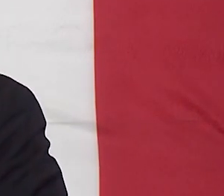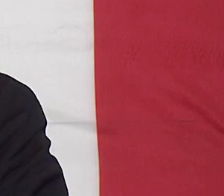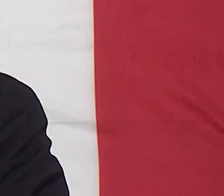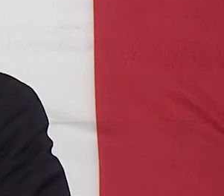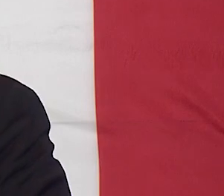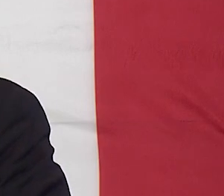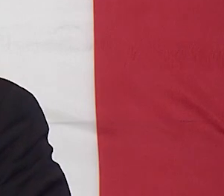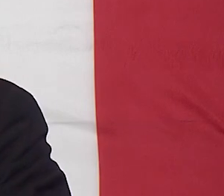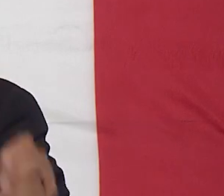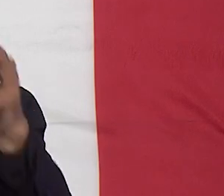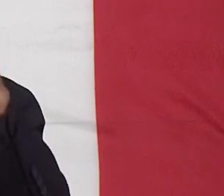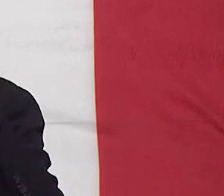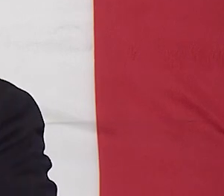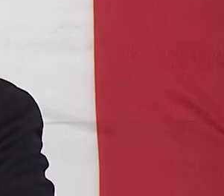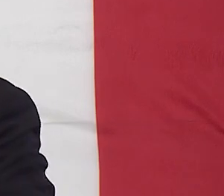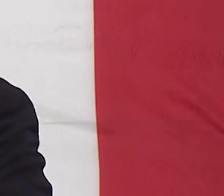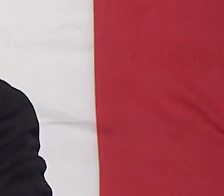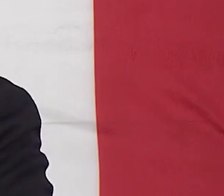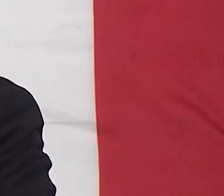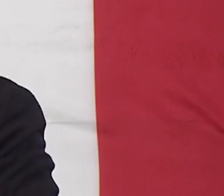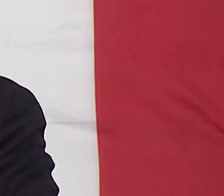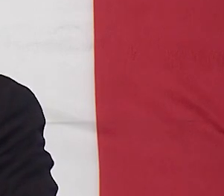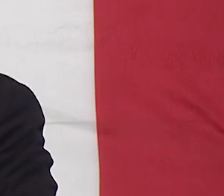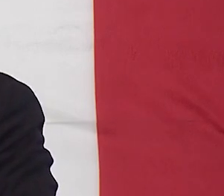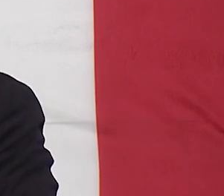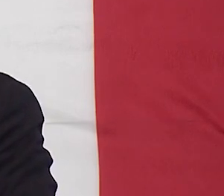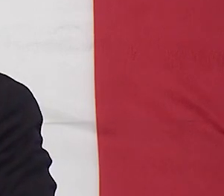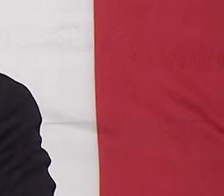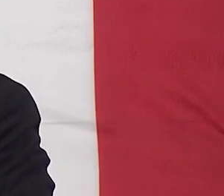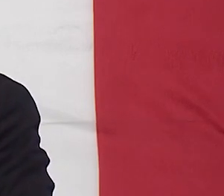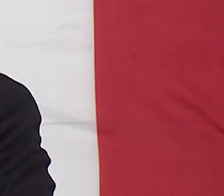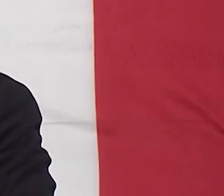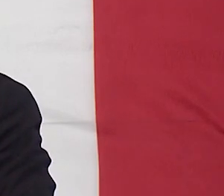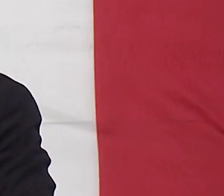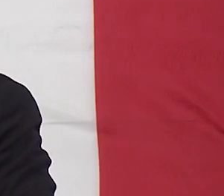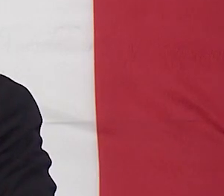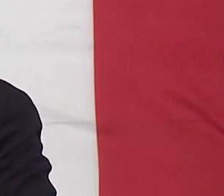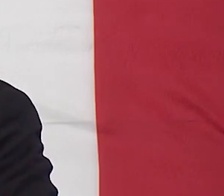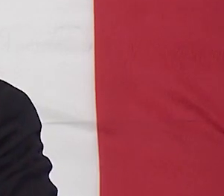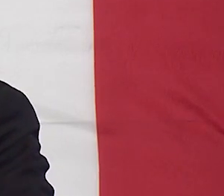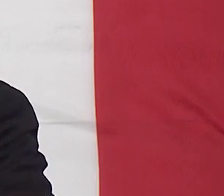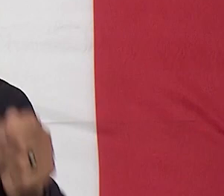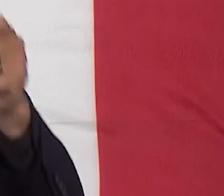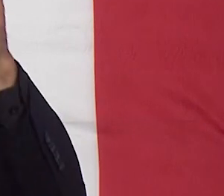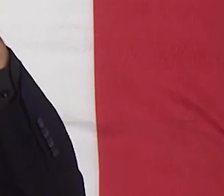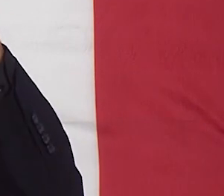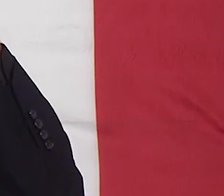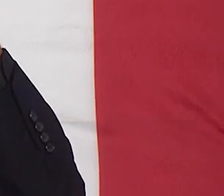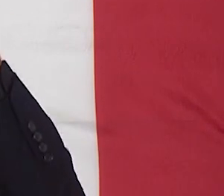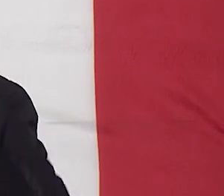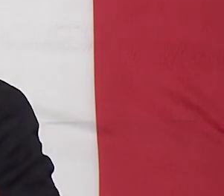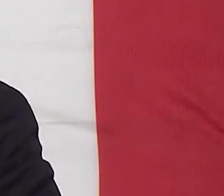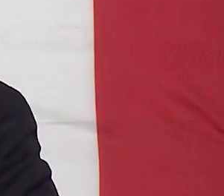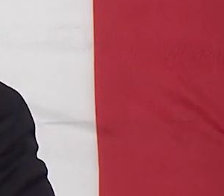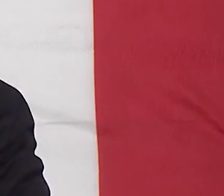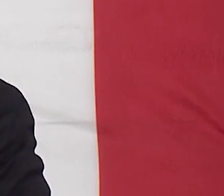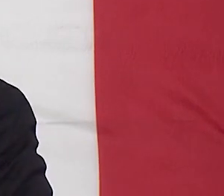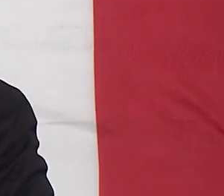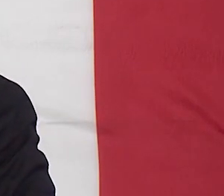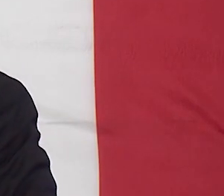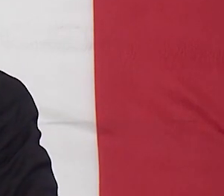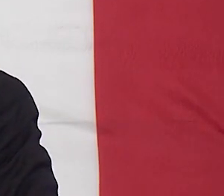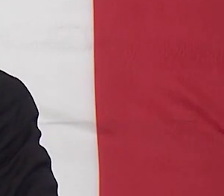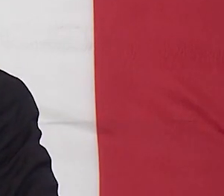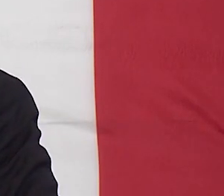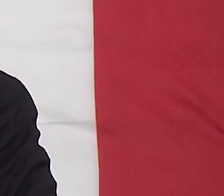That touches the homes. Que rompe las comunidades. That breaks that destroys our communities. Y oramos para que el conocimiento